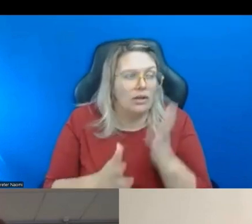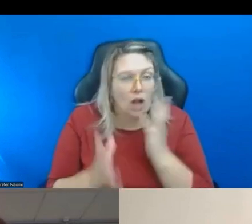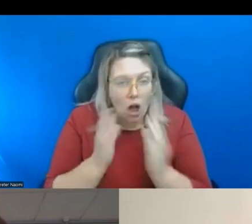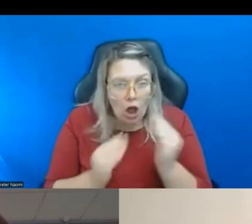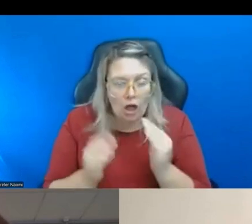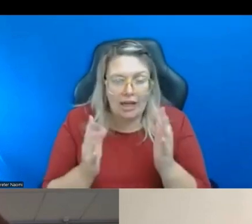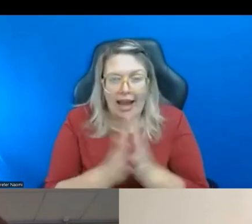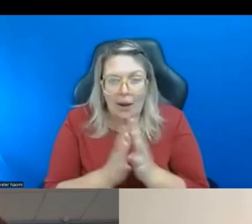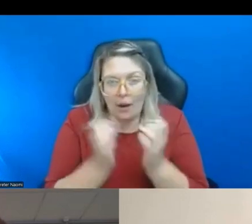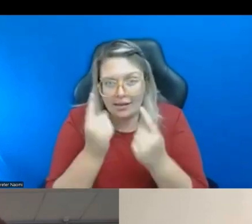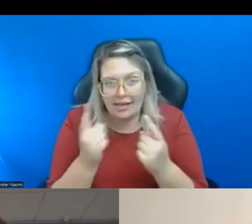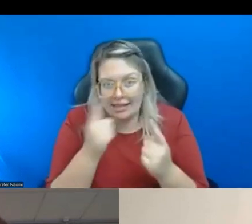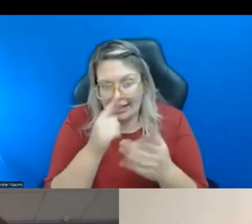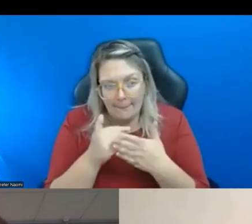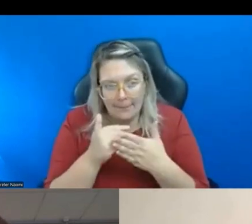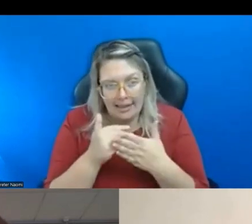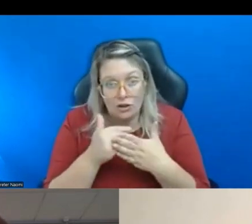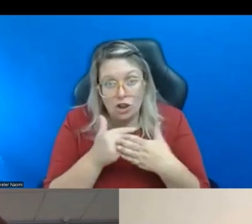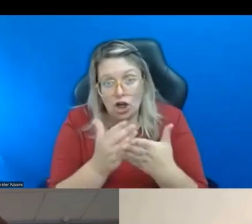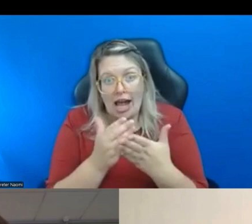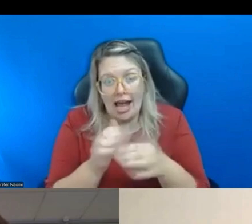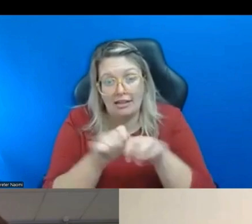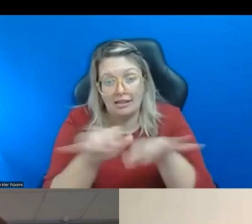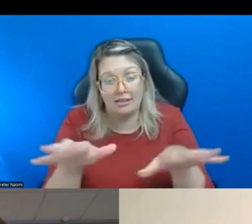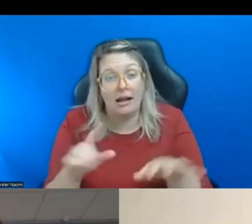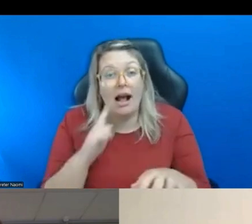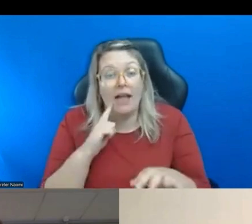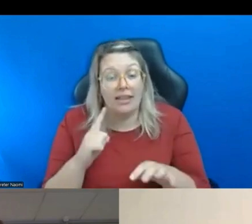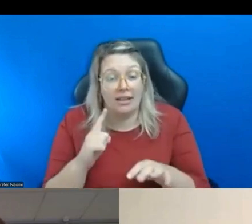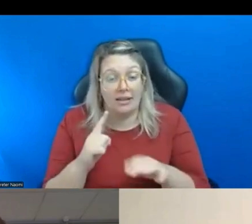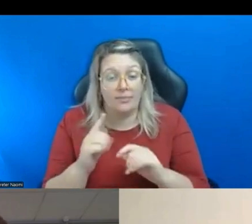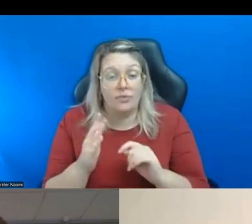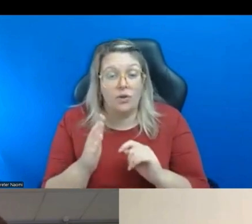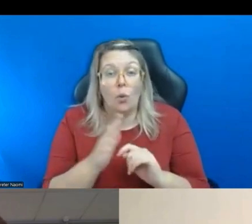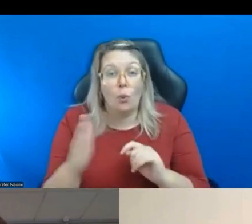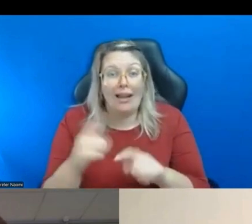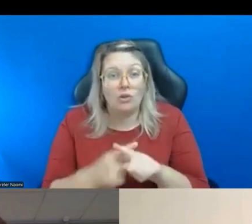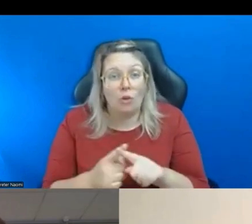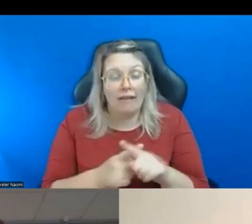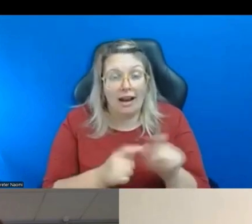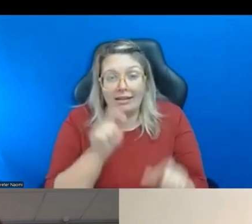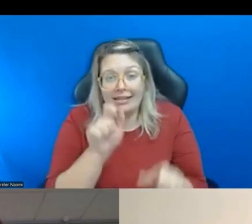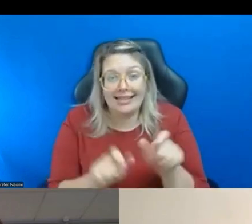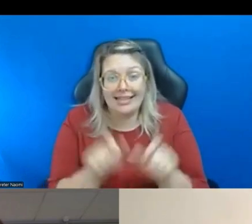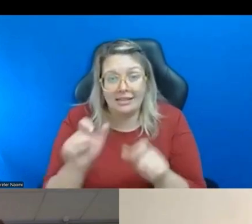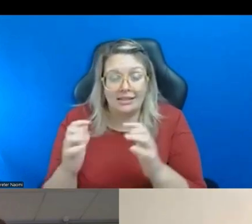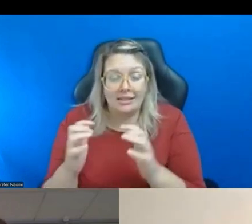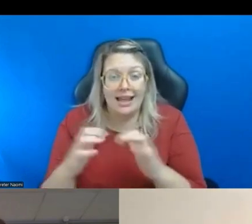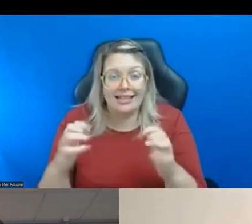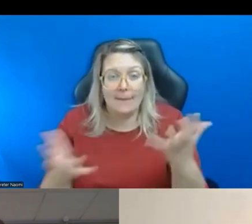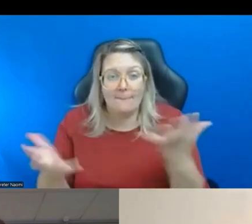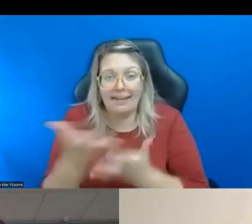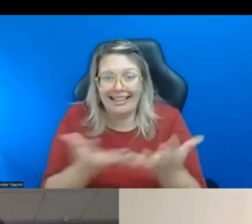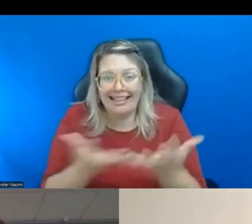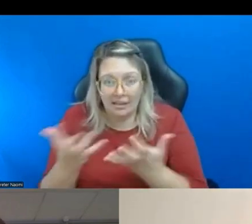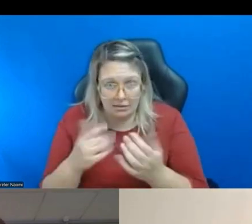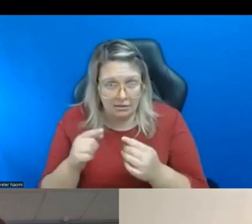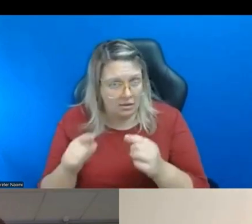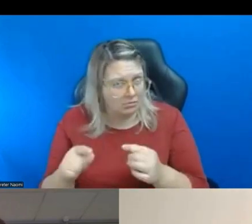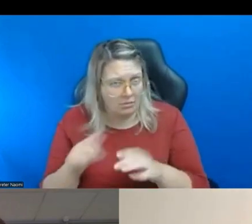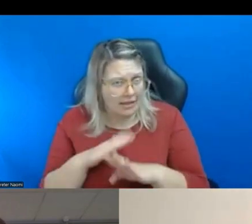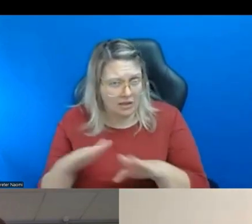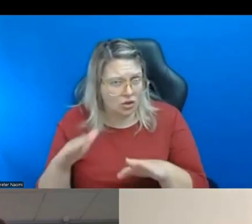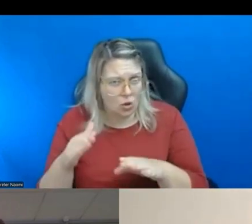shared elsewhere. And I think the West of England Citizens Assembly, which is absolutely not in the space of growing particular niche parts of the